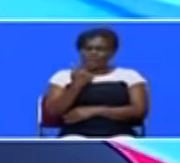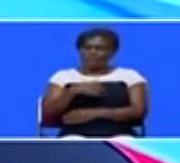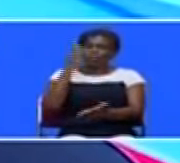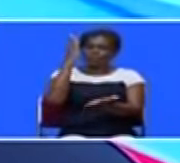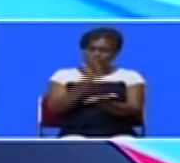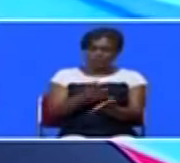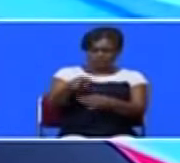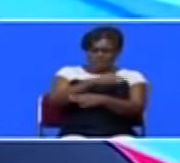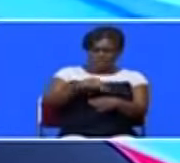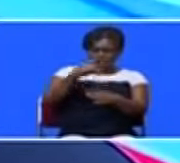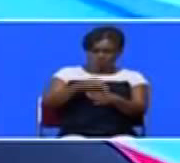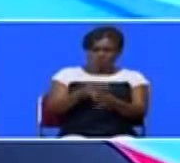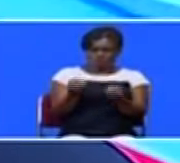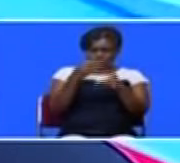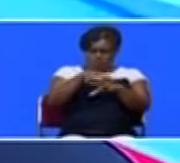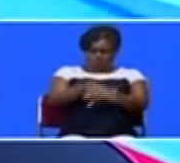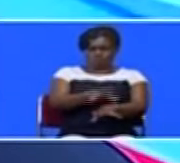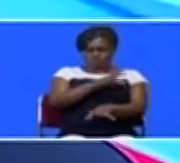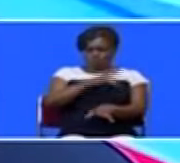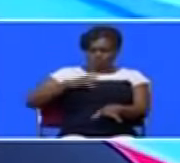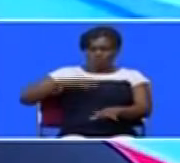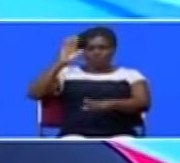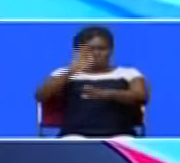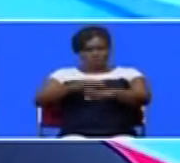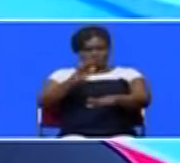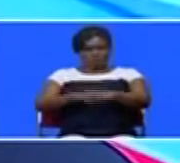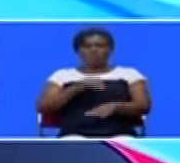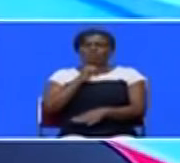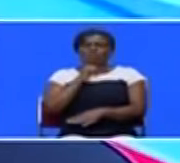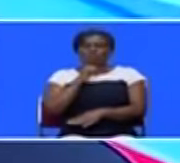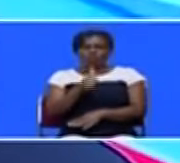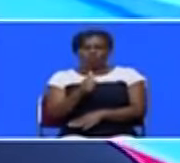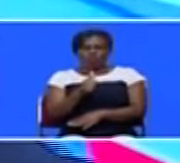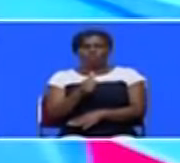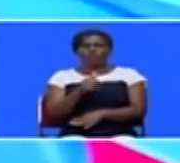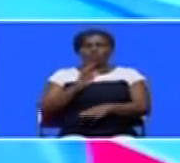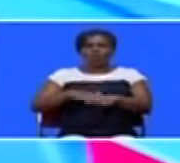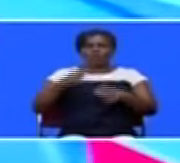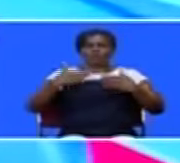prove that the National Cohesion and Integration Act is good, not only on paper.